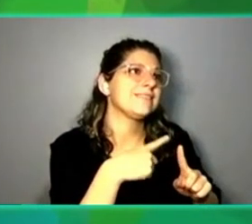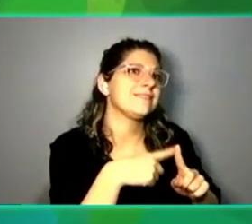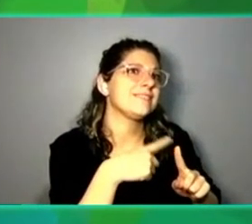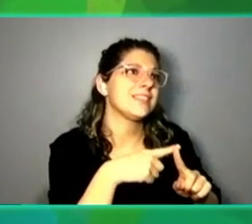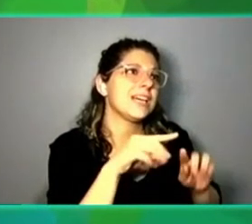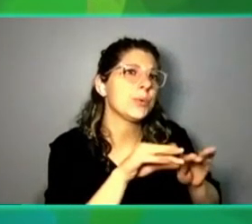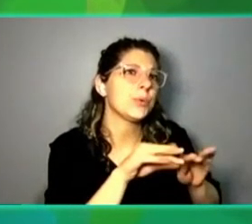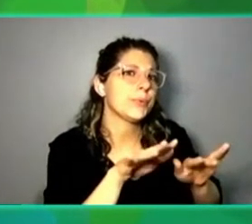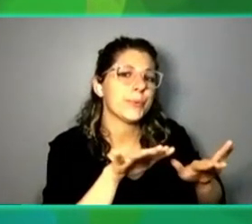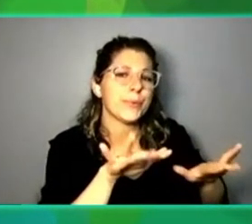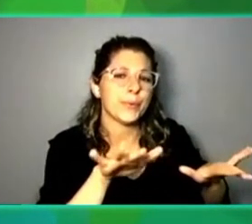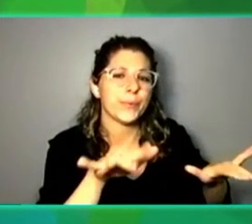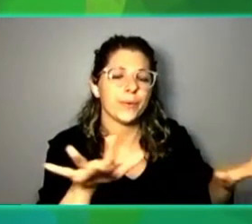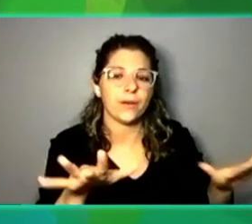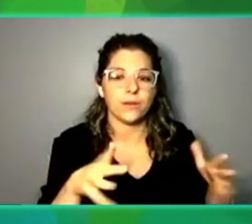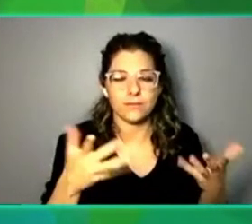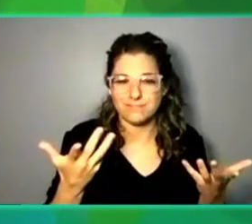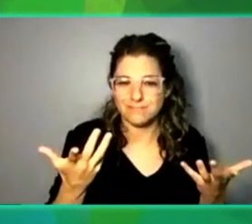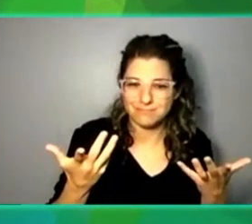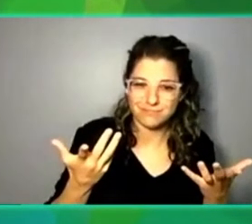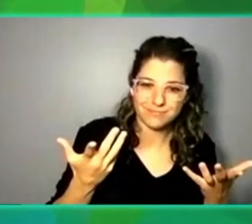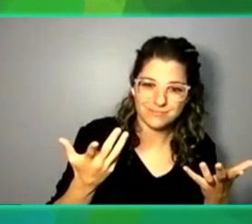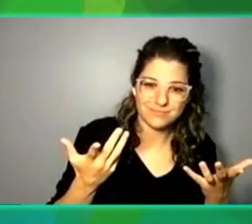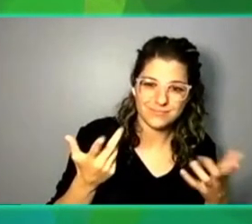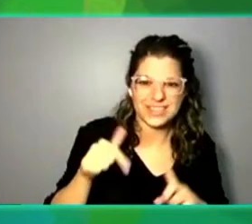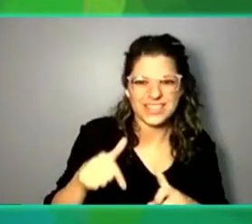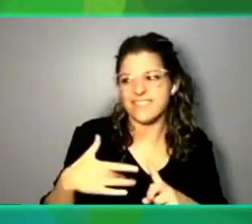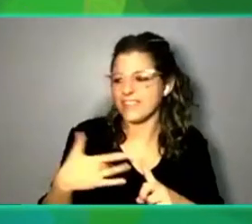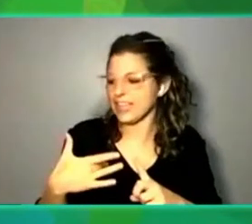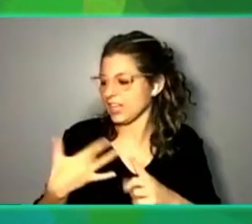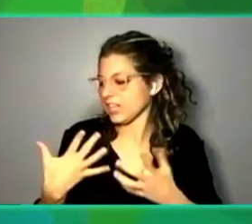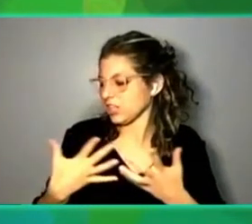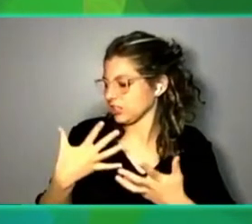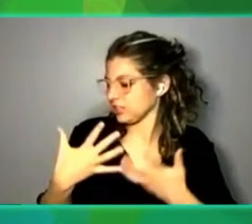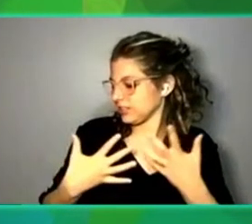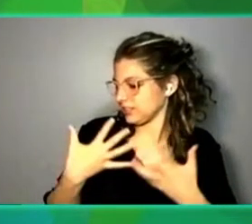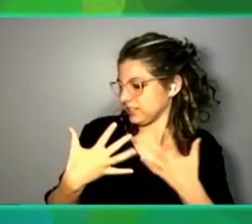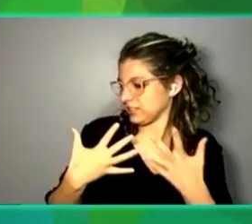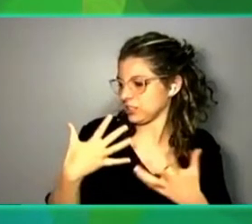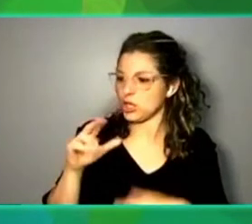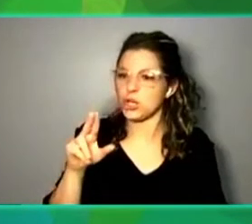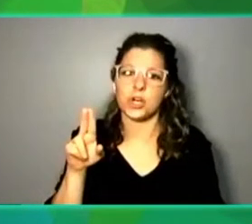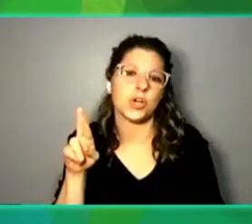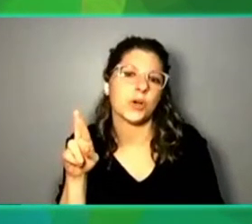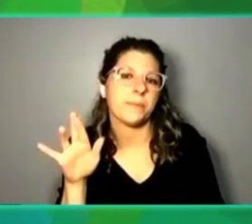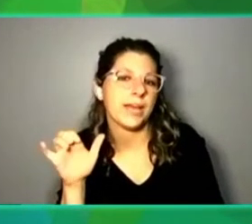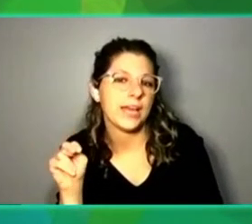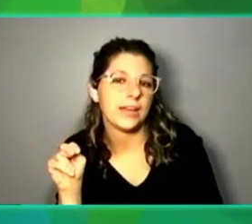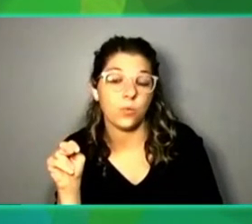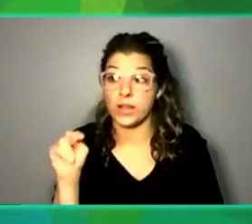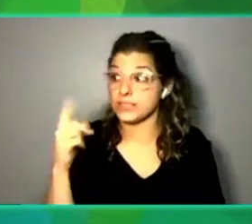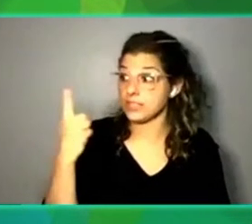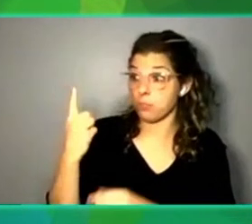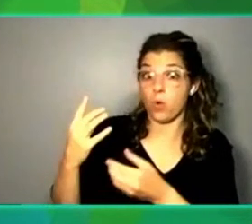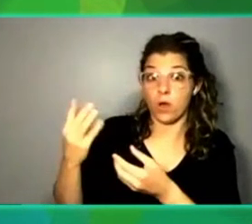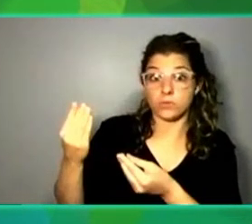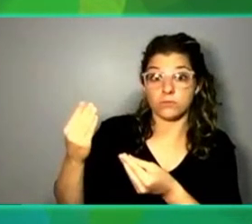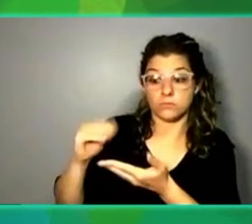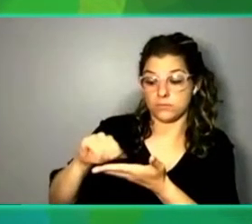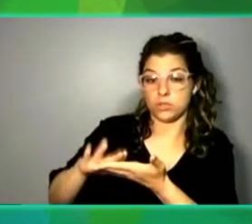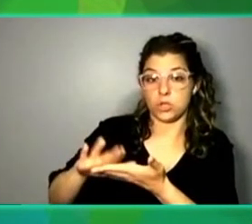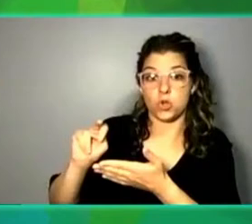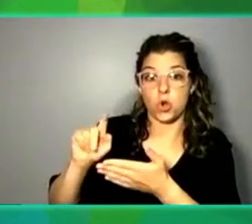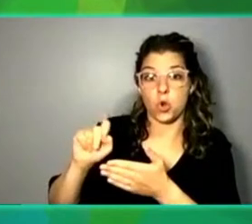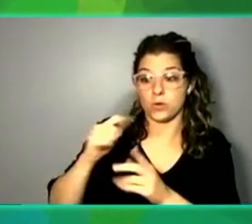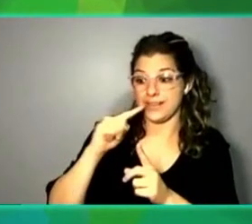know, this feels too, you know, urban or whatever. So we had a note that was like, oh, this character, this